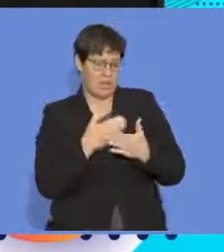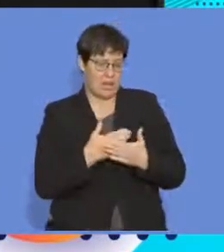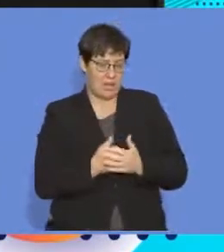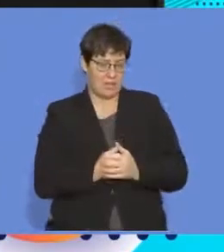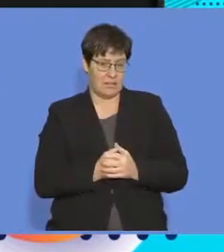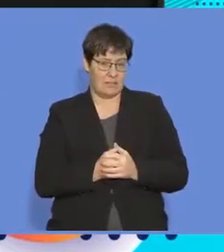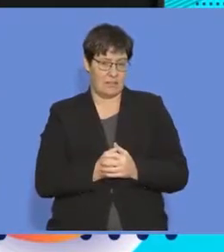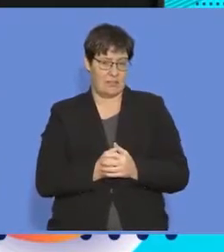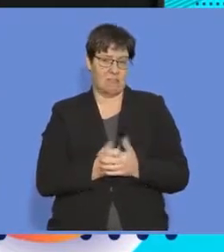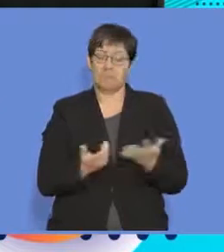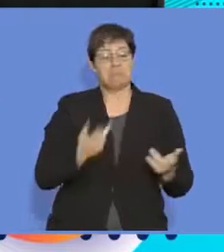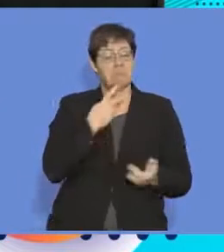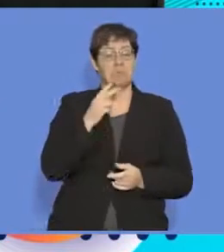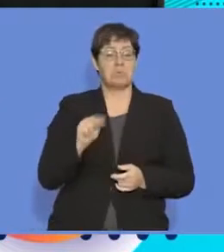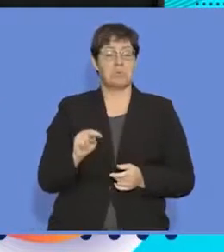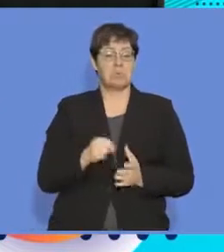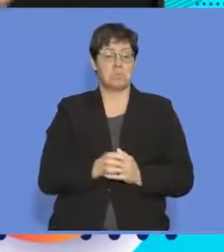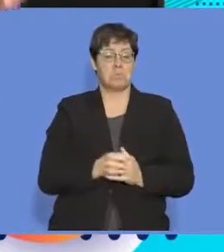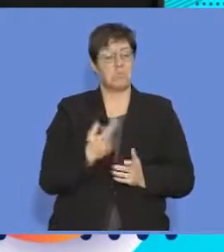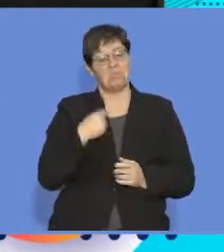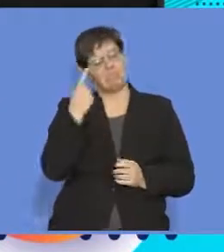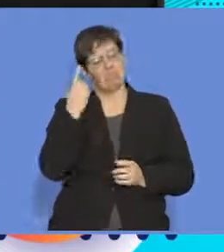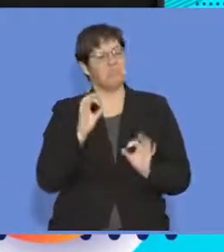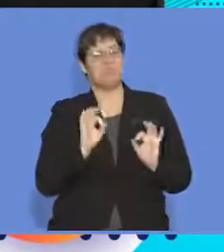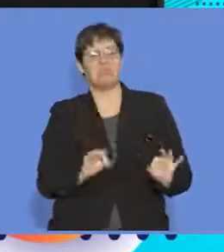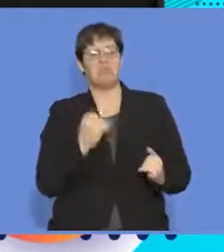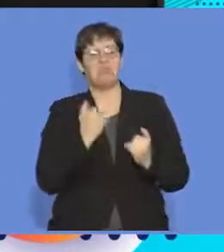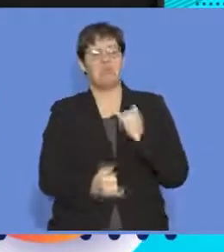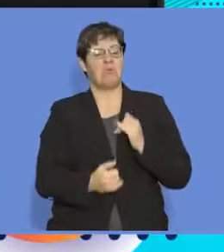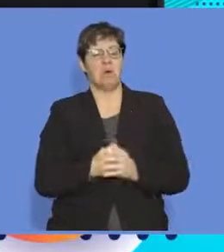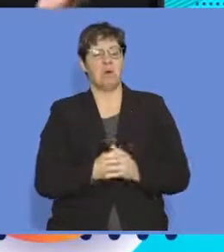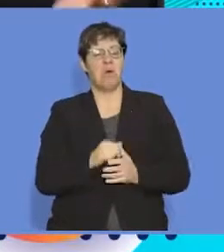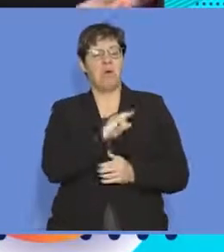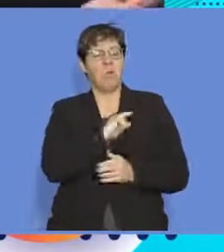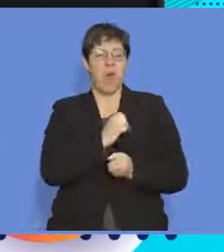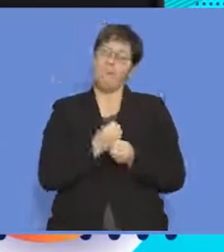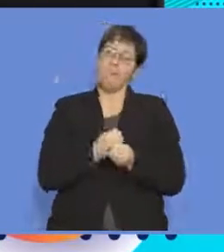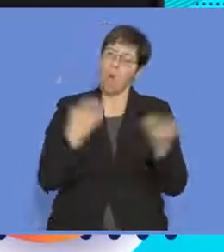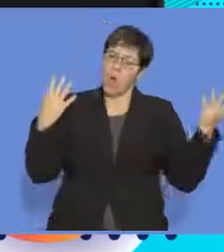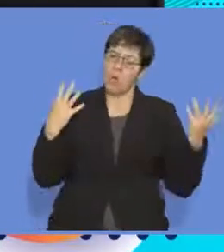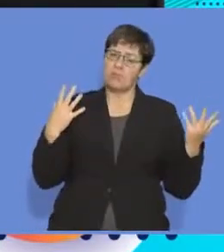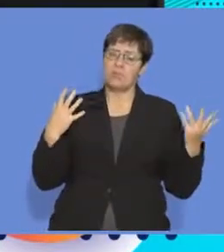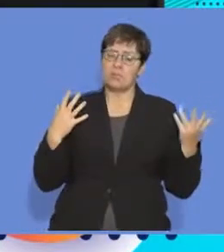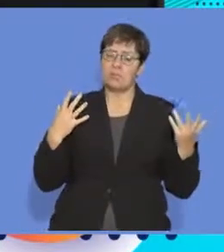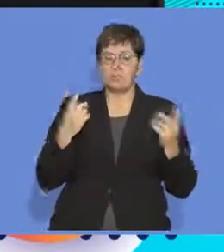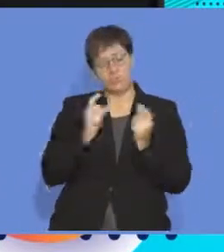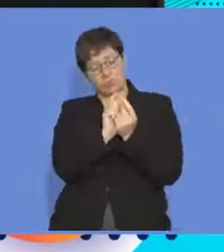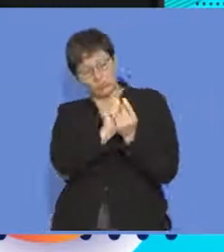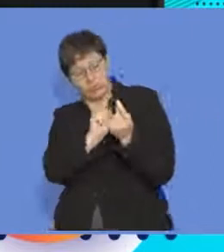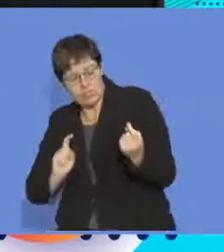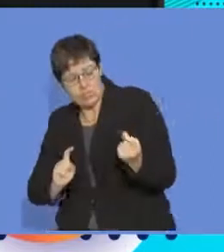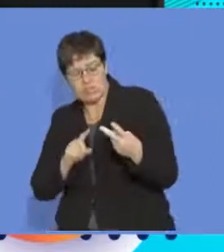say, no, I don't think that's correct because I spend most of my time, I don't social